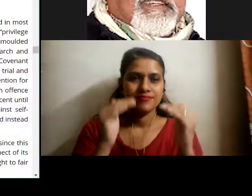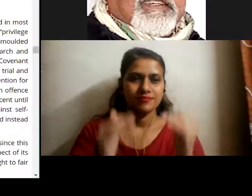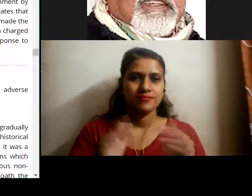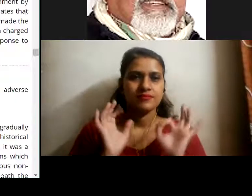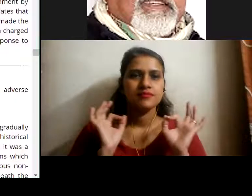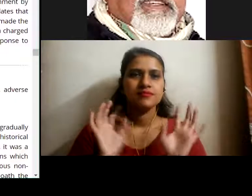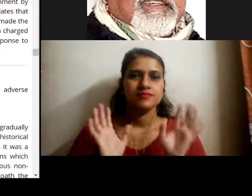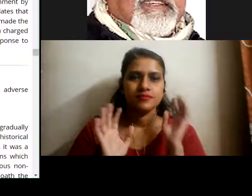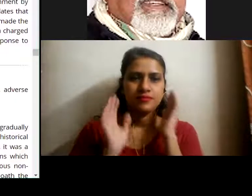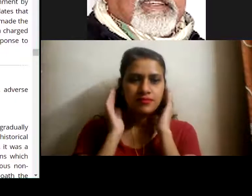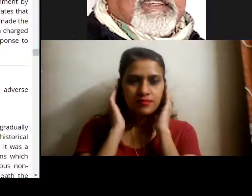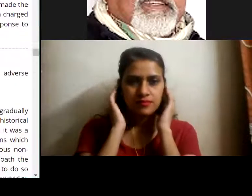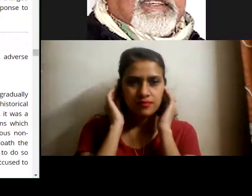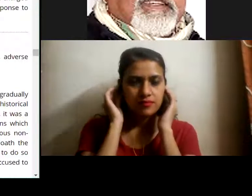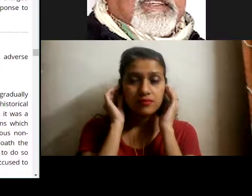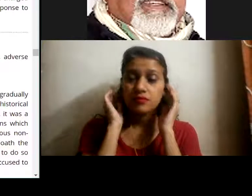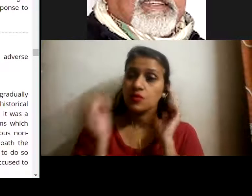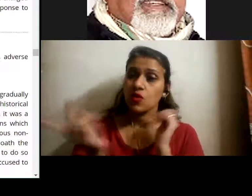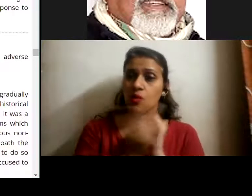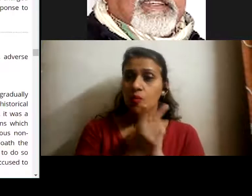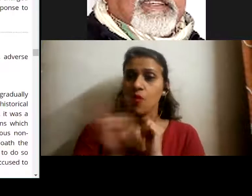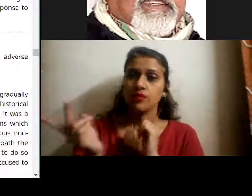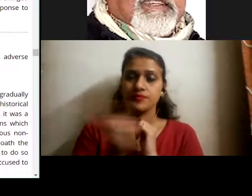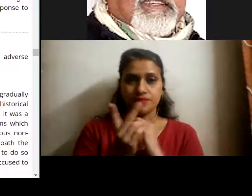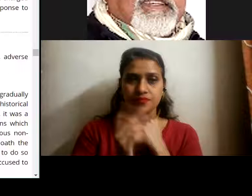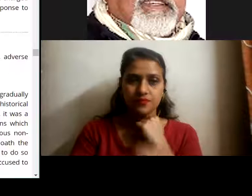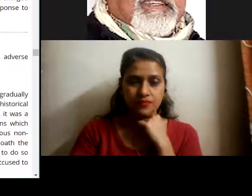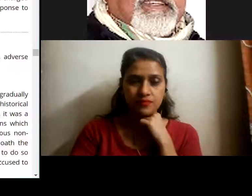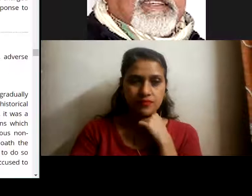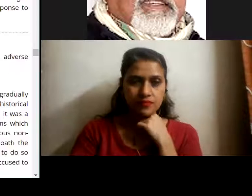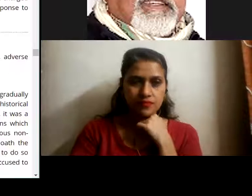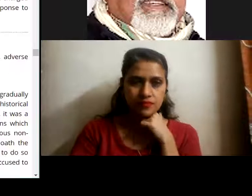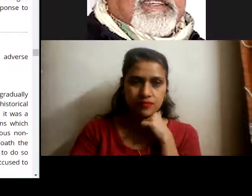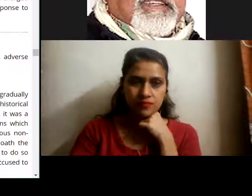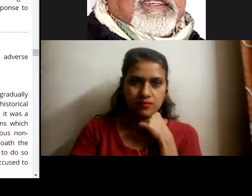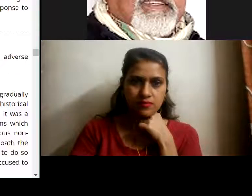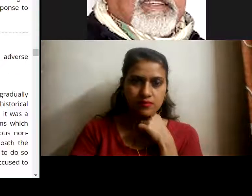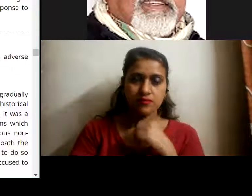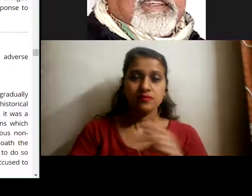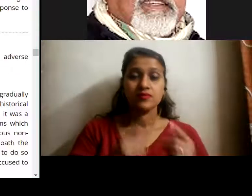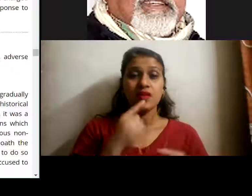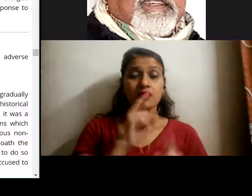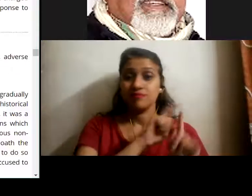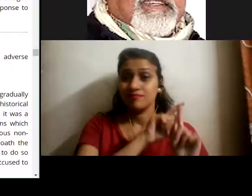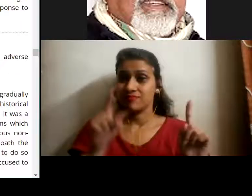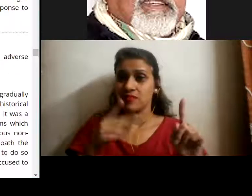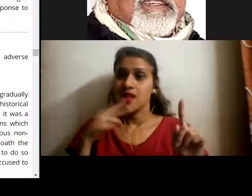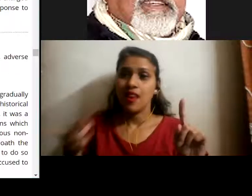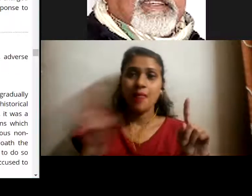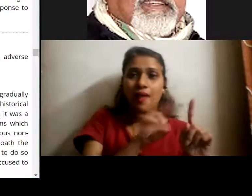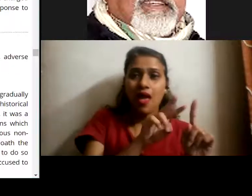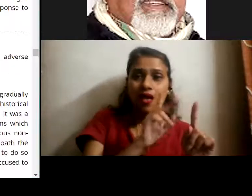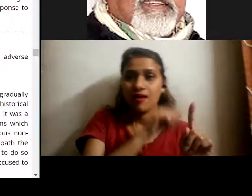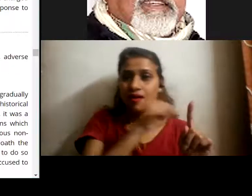issue, both the parties, here as we saw, appellants and respondents, both the parties will give